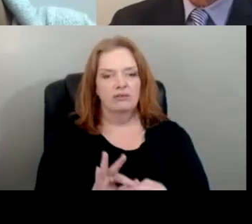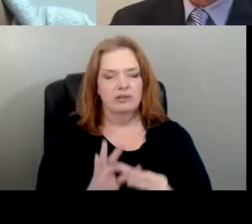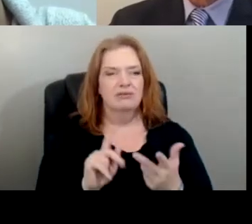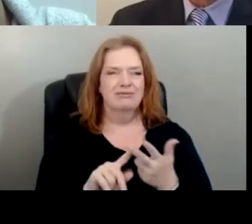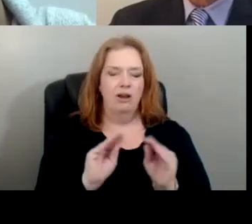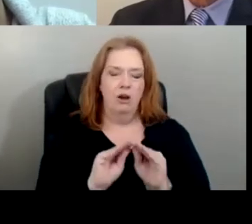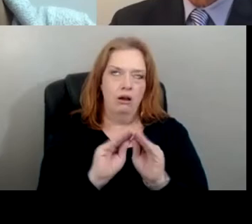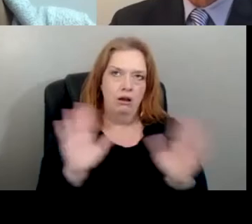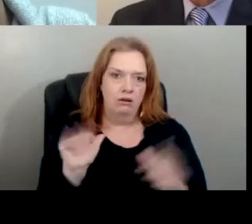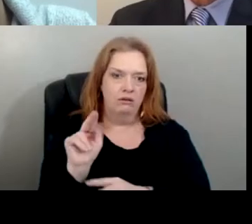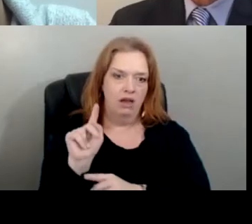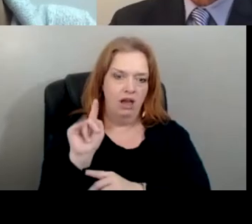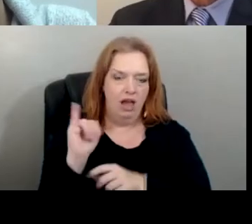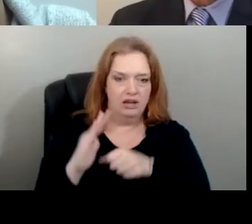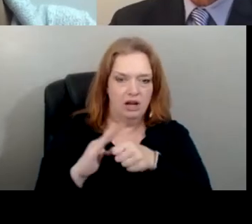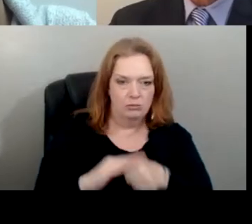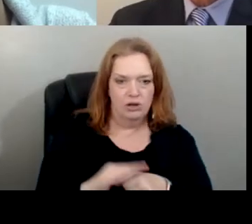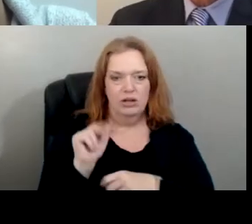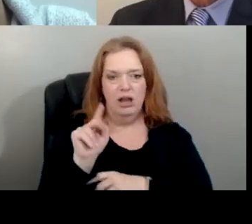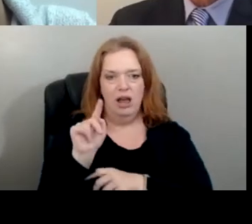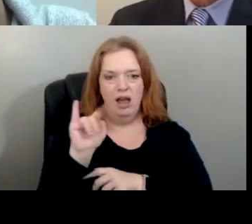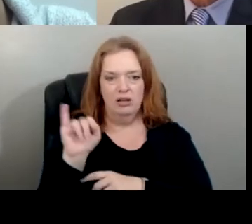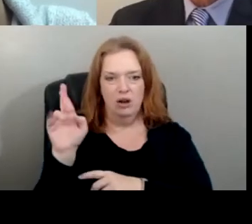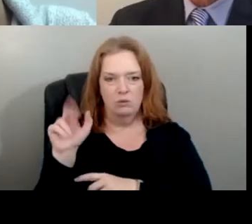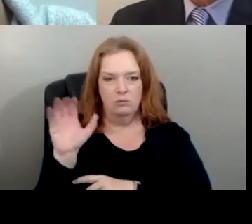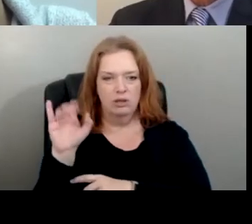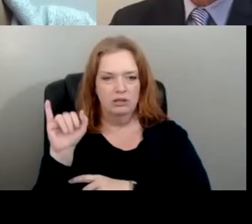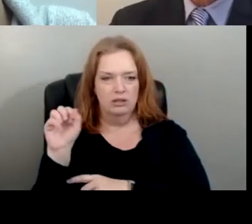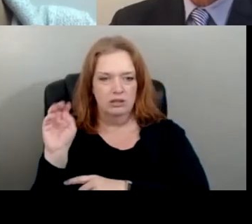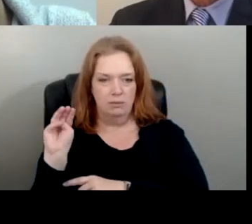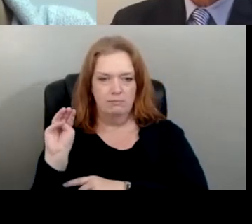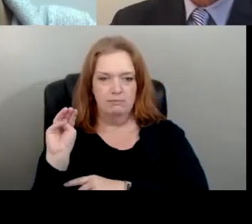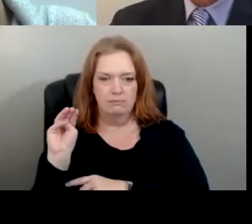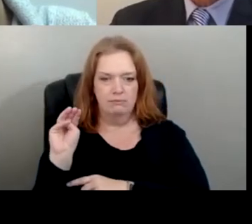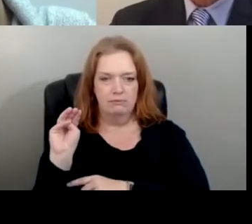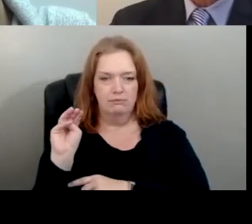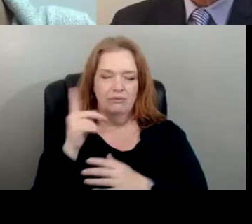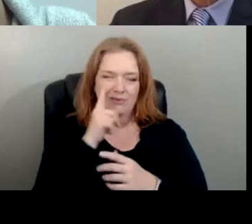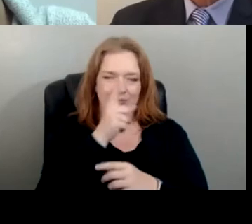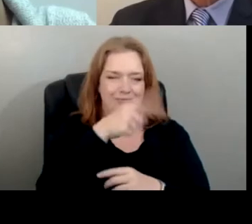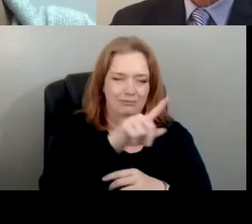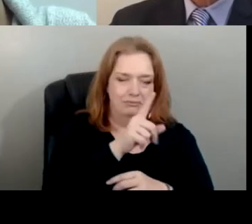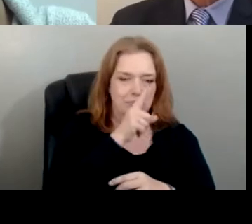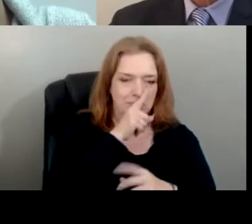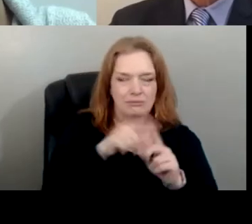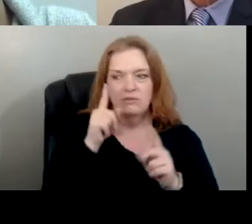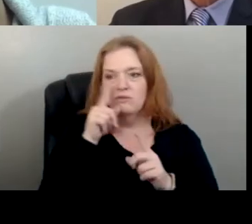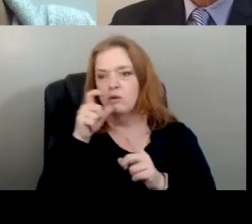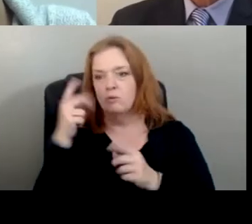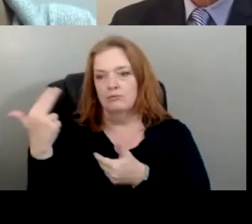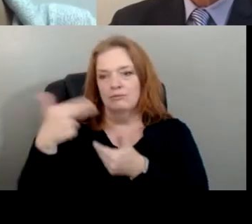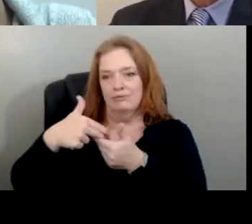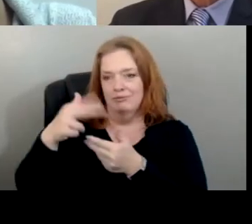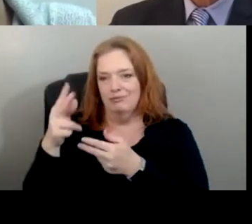and anti-oppression knowledge, because some of these discrepancies, this is more for the attendees that are here, some of the things that